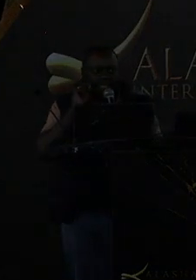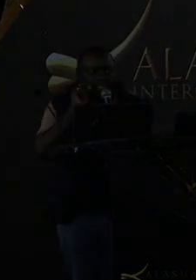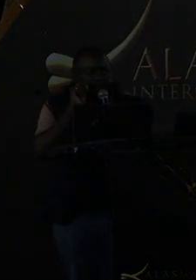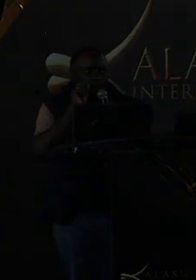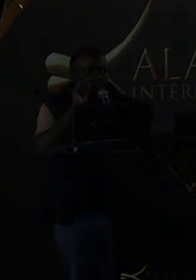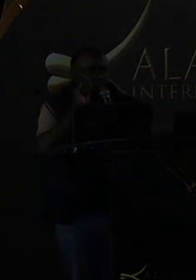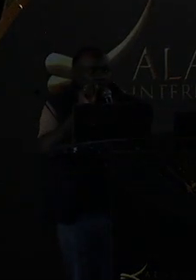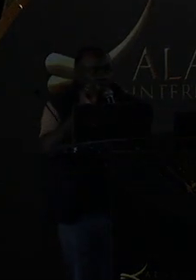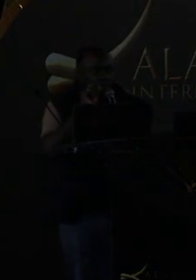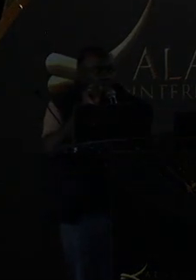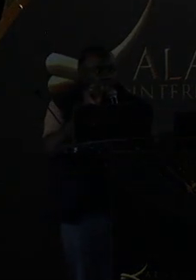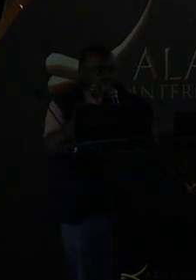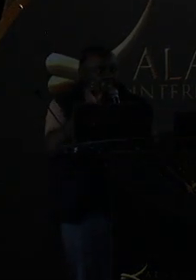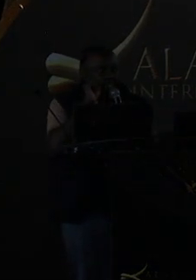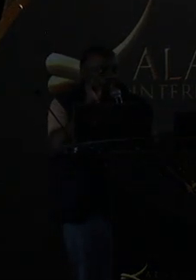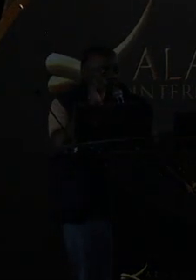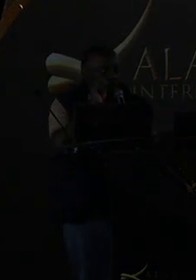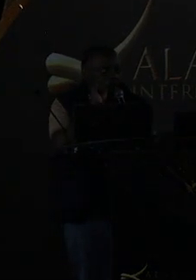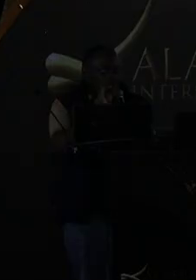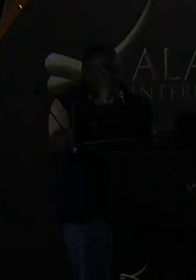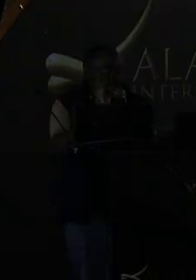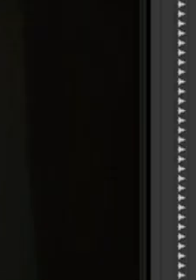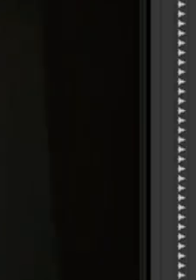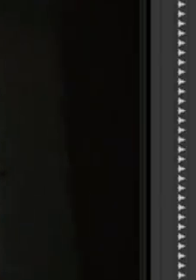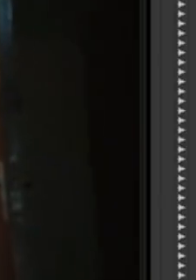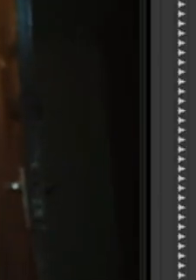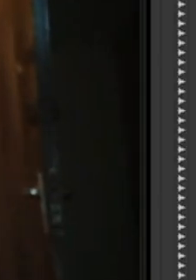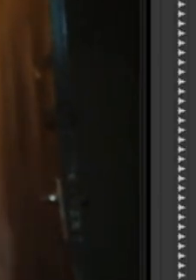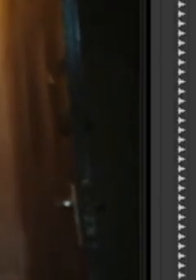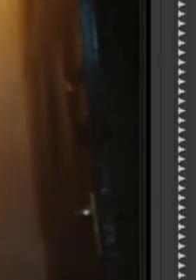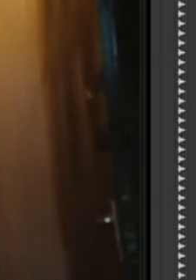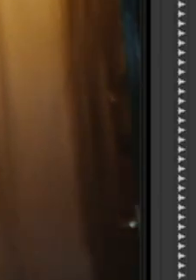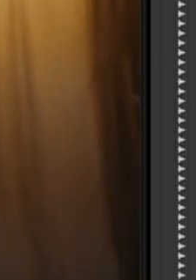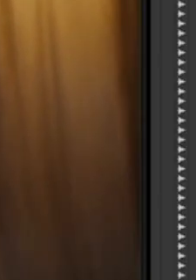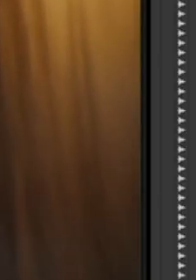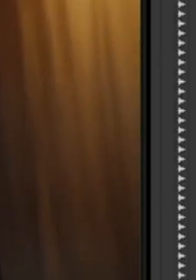Just listen to how the music is telling a story, just the music.